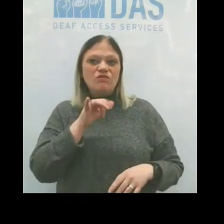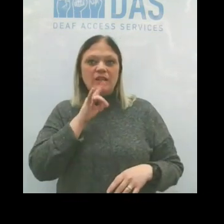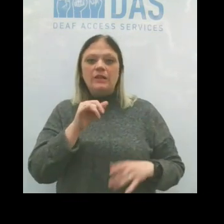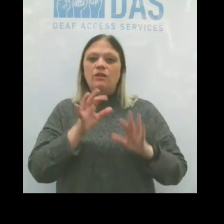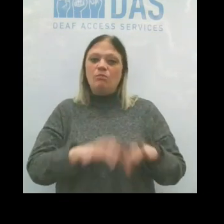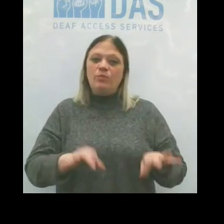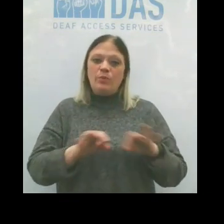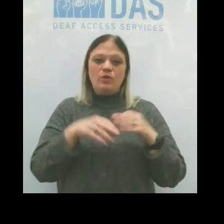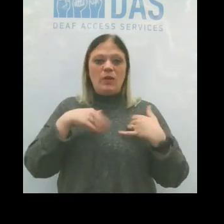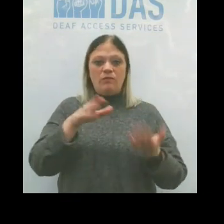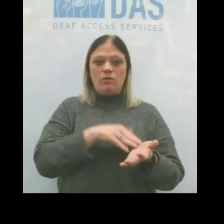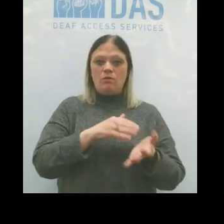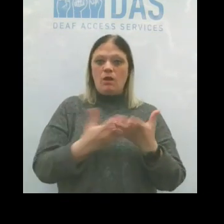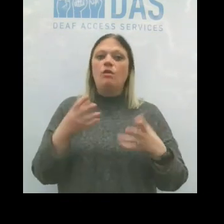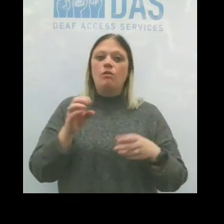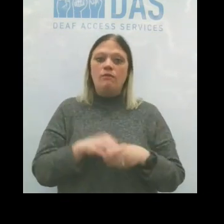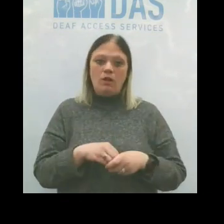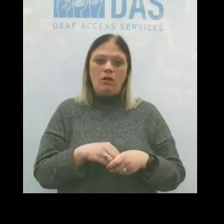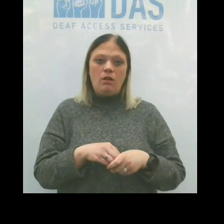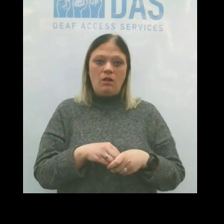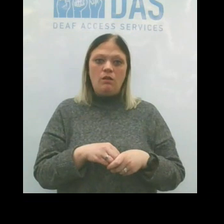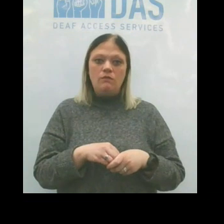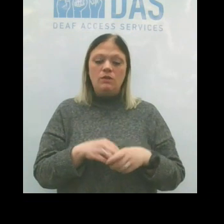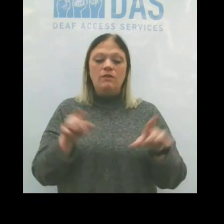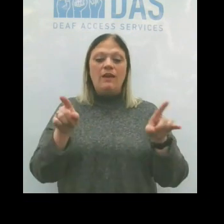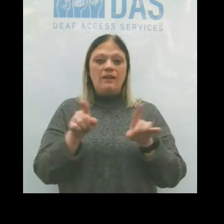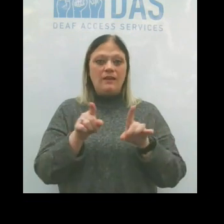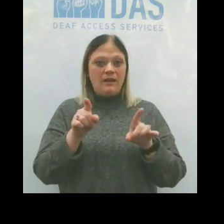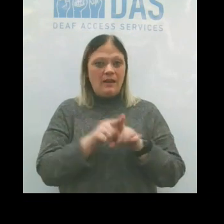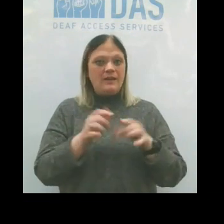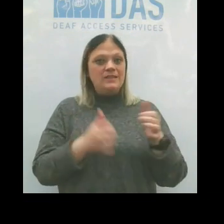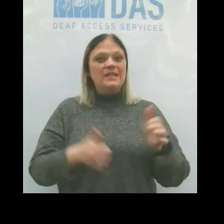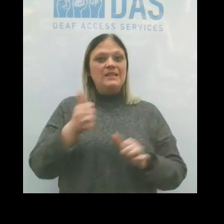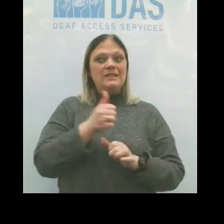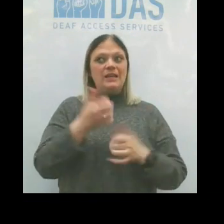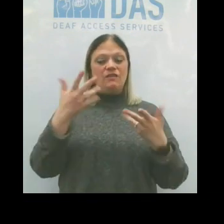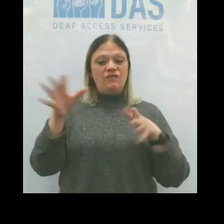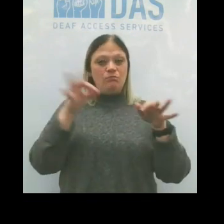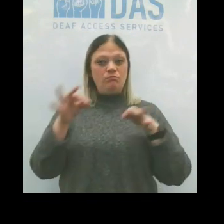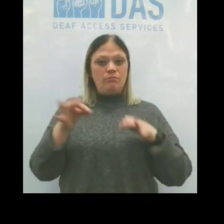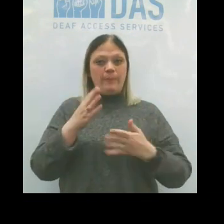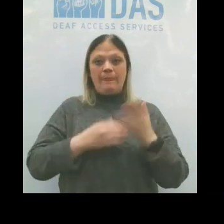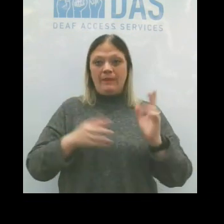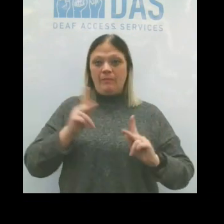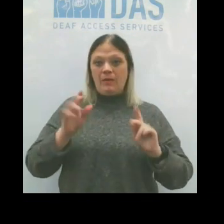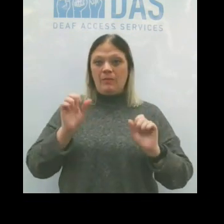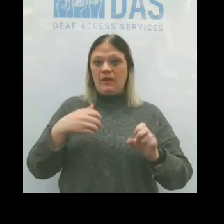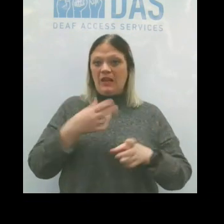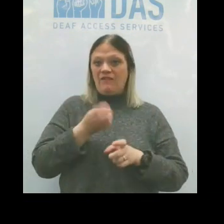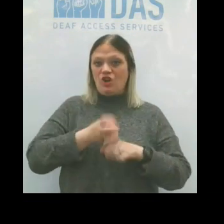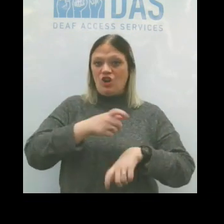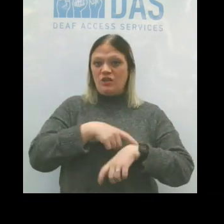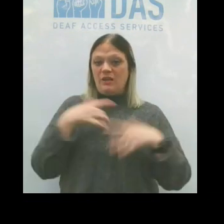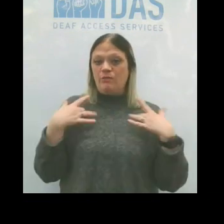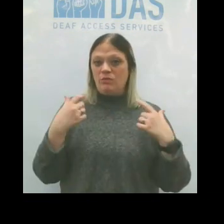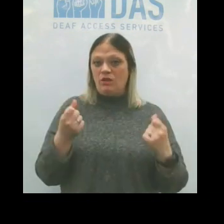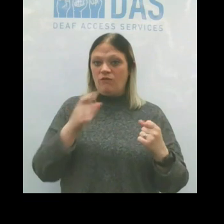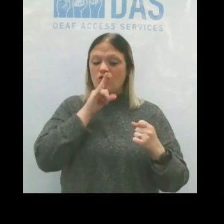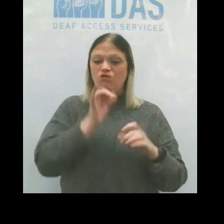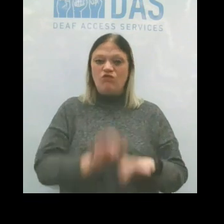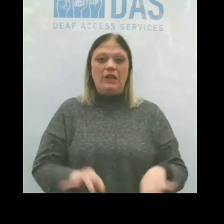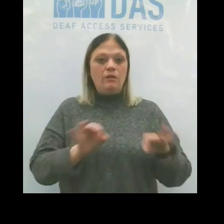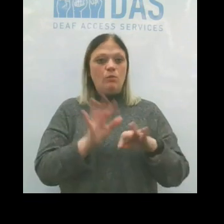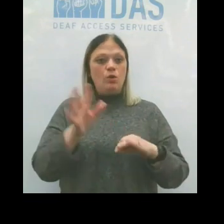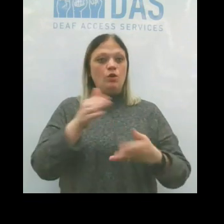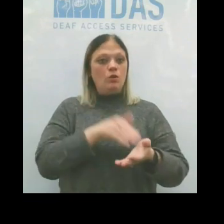provider involved because as the county executive pointed out, some people can have a hard time with recovery, and it's really important that your